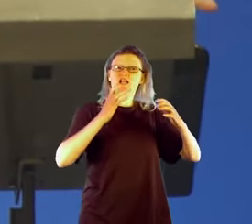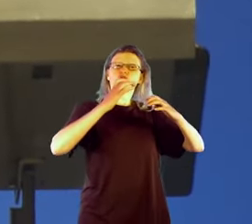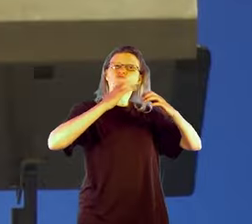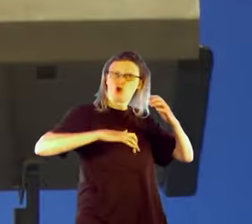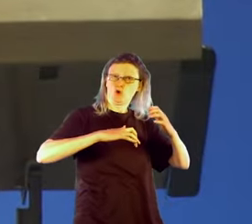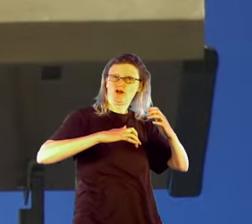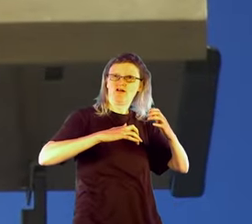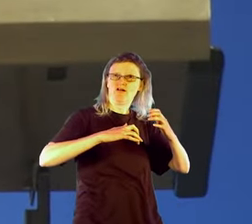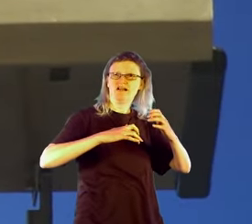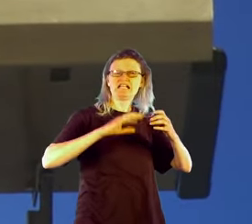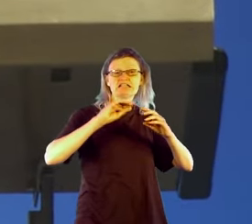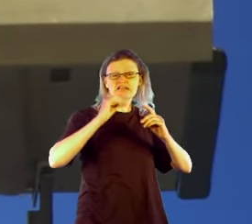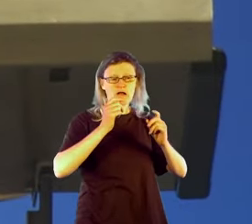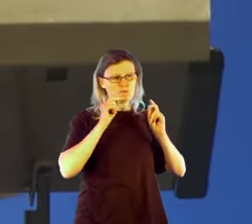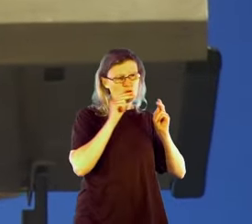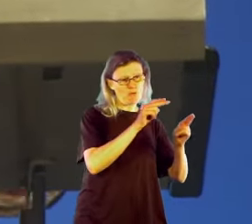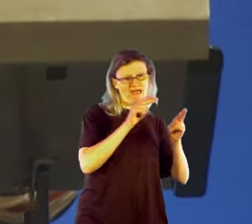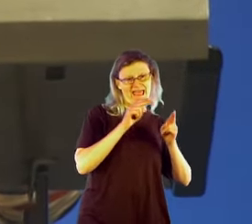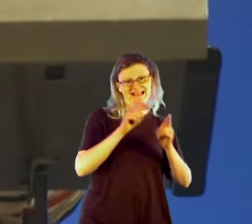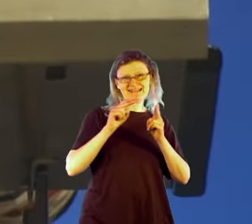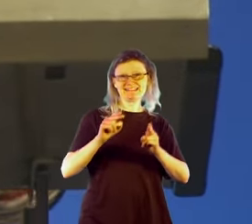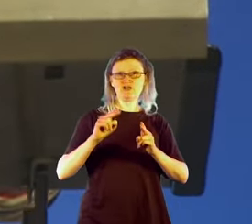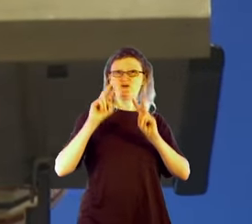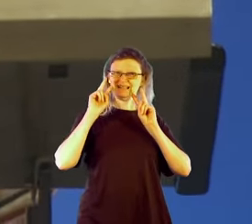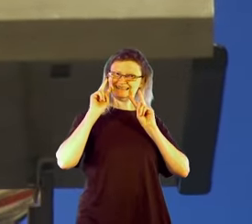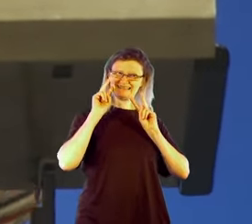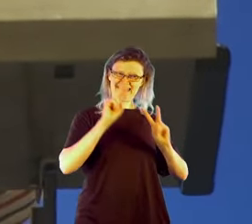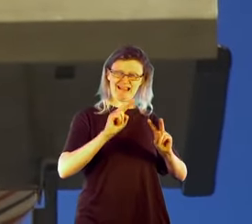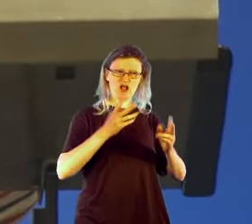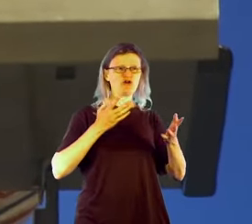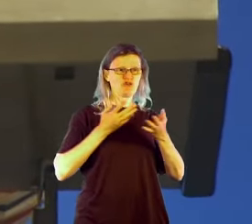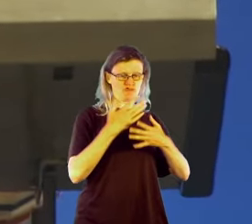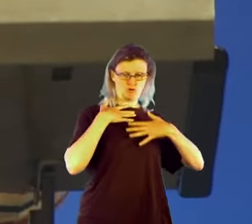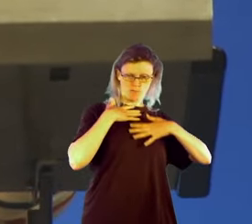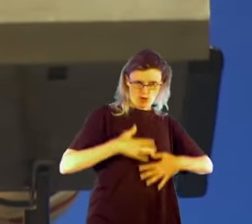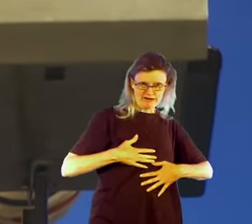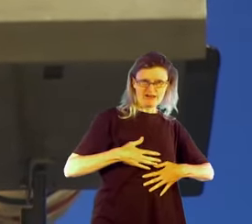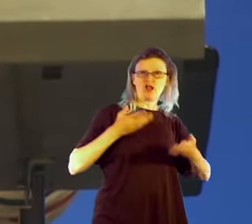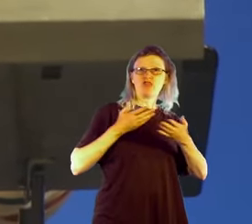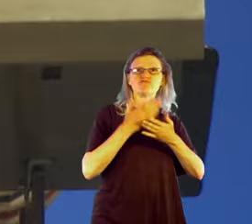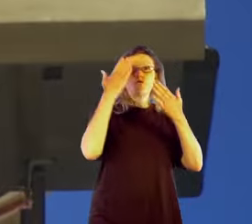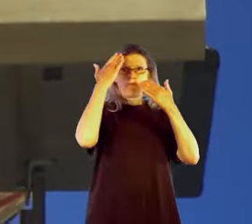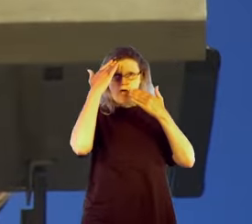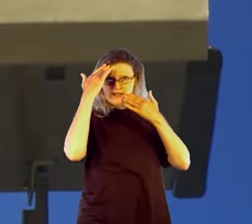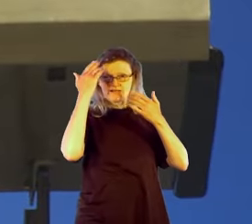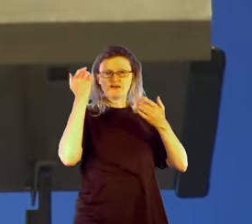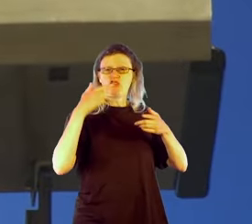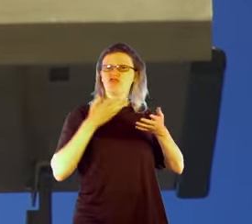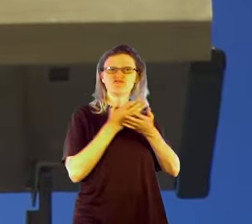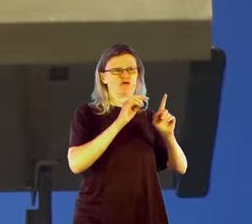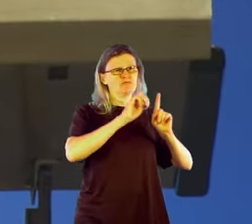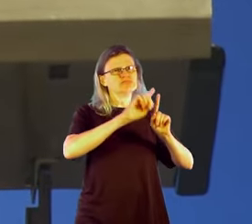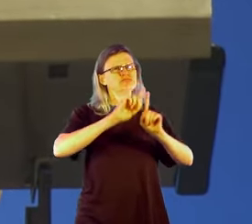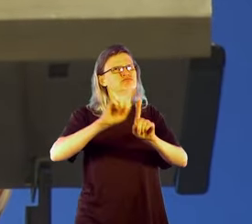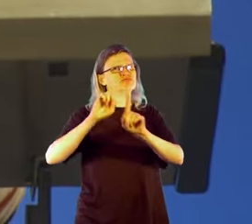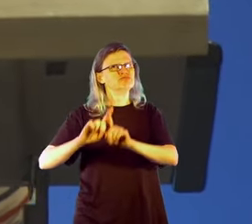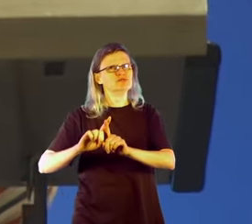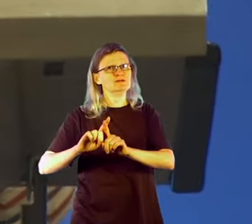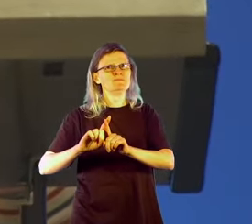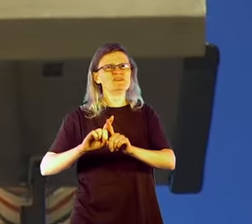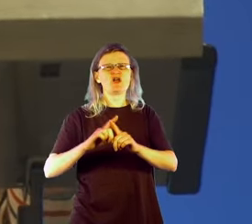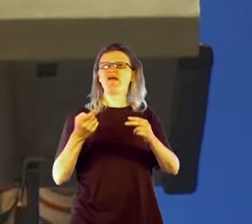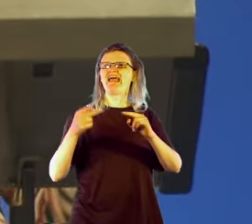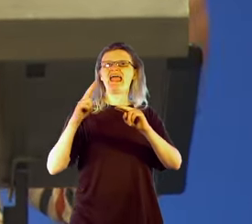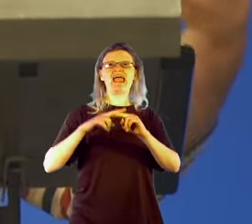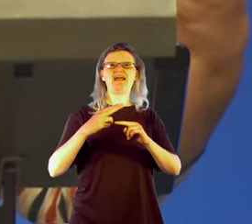some of the ways that we see that are held within our bodies and our minds, and so on. So in a world where there were